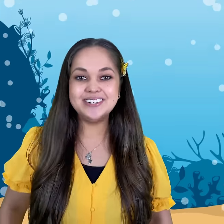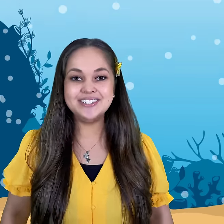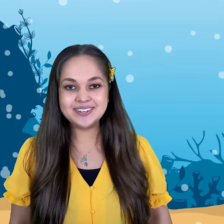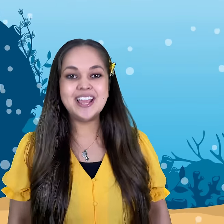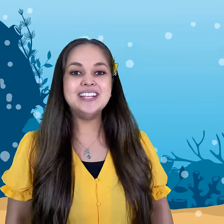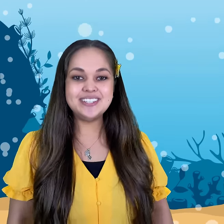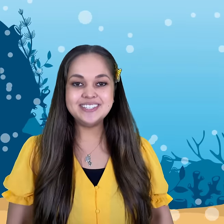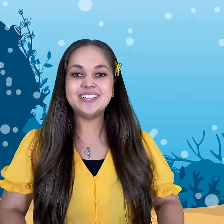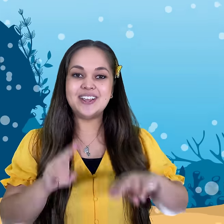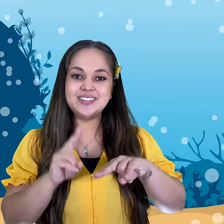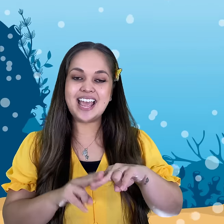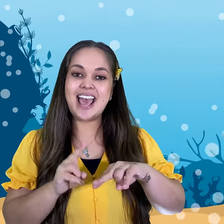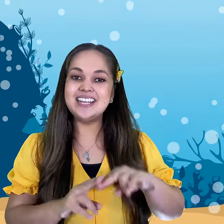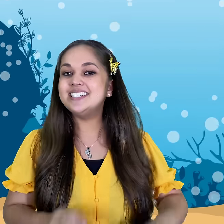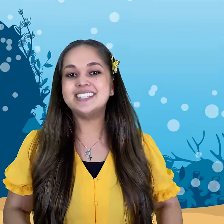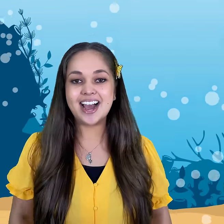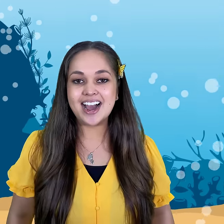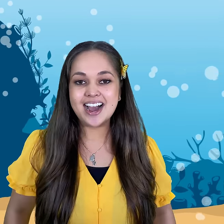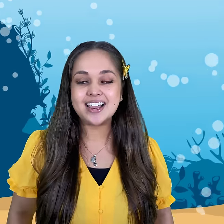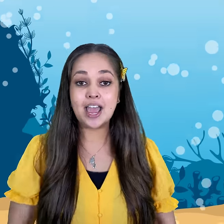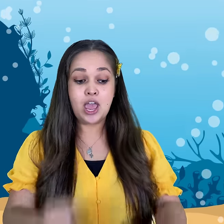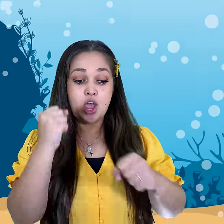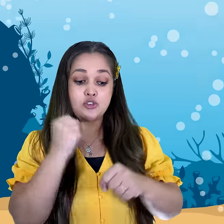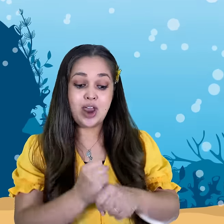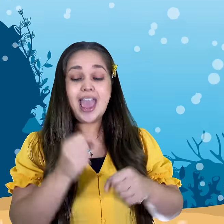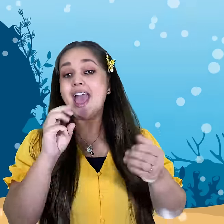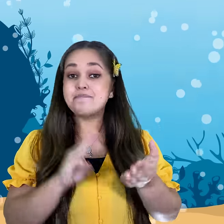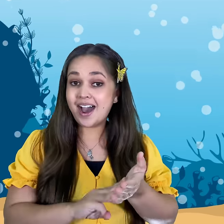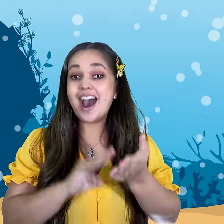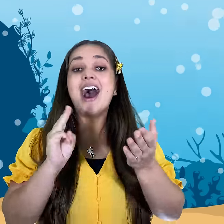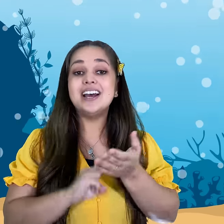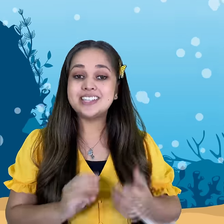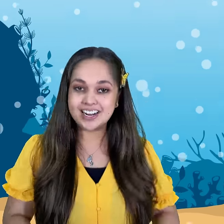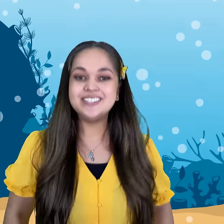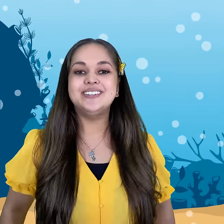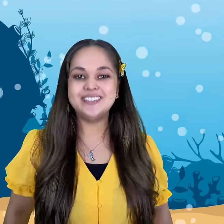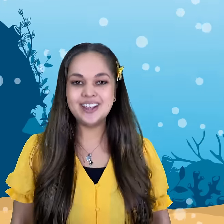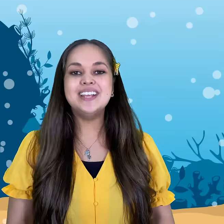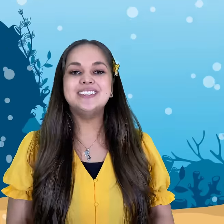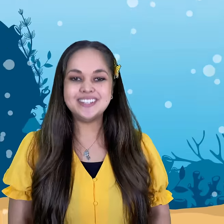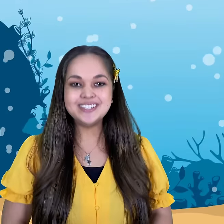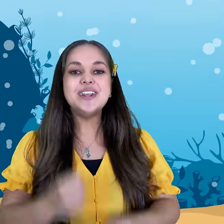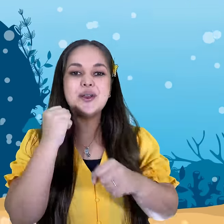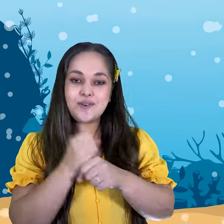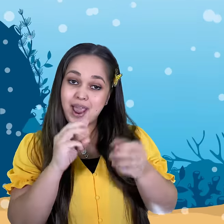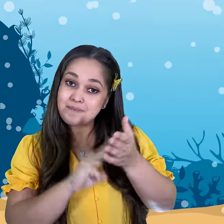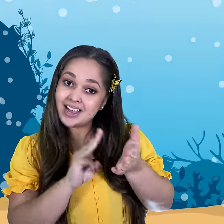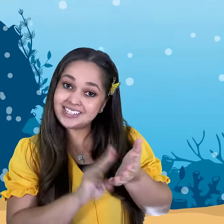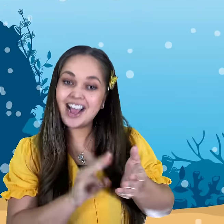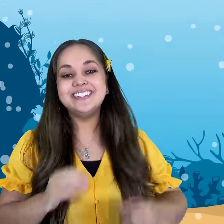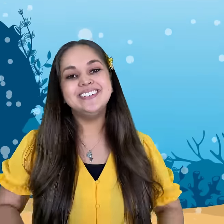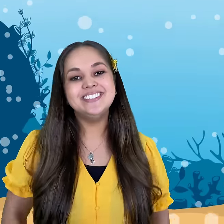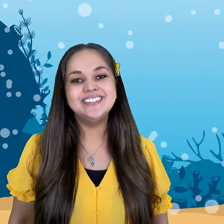shark did do, daddy shark. Grandma shark did do,